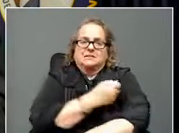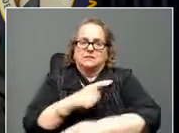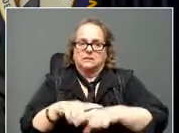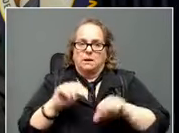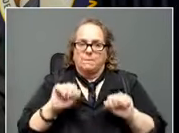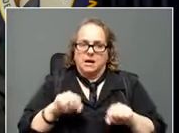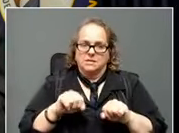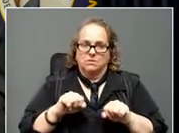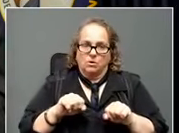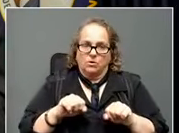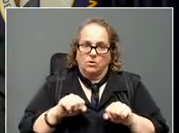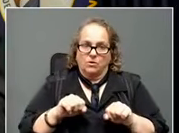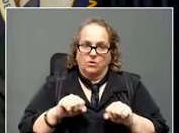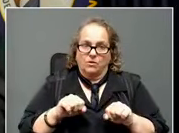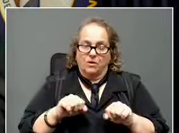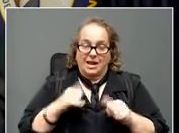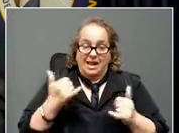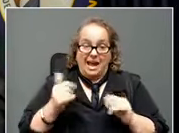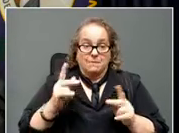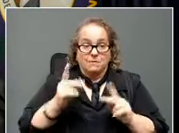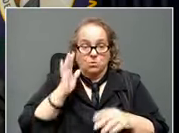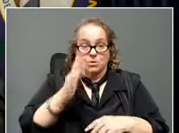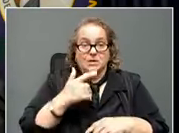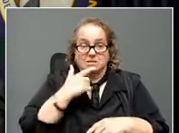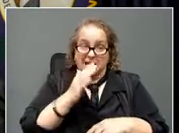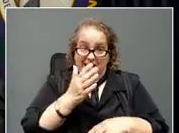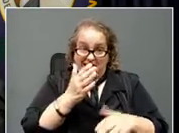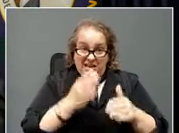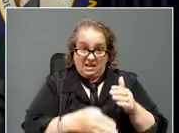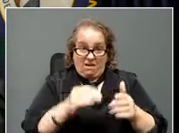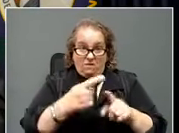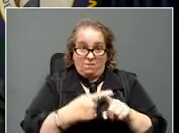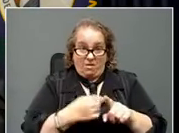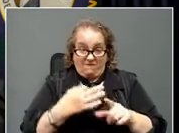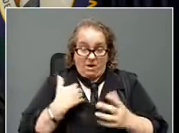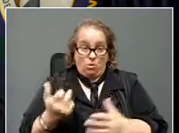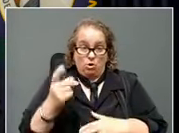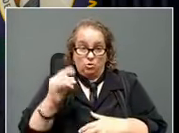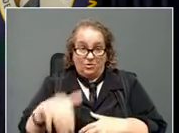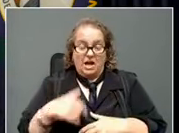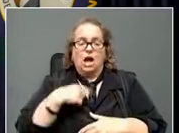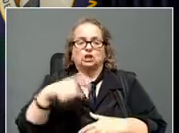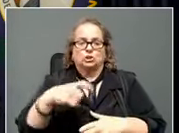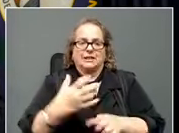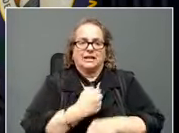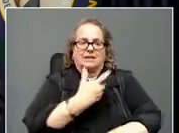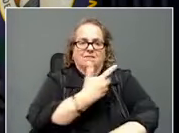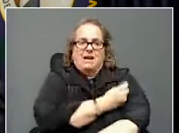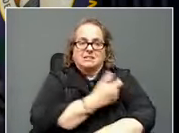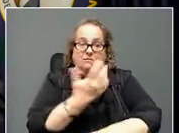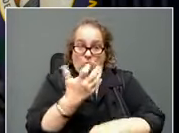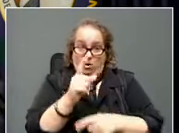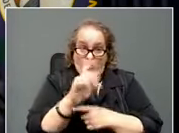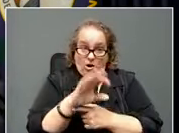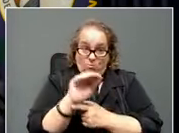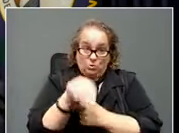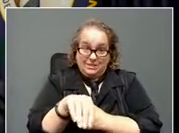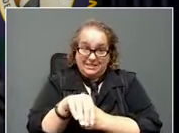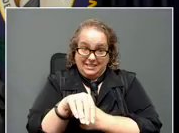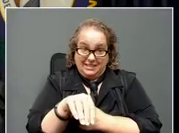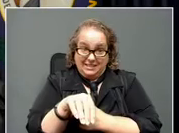well, end of the month, if I want to do these things, I ought to get vaccinated. To hit 100% capacity, we're going to